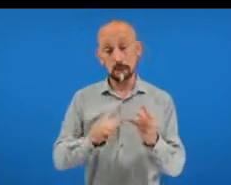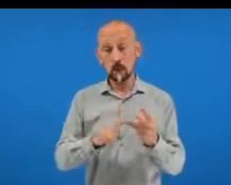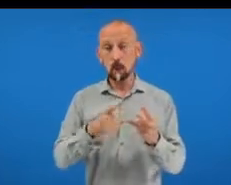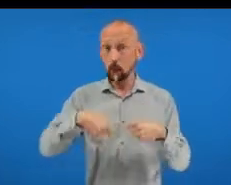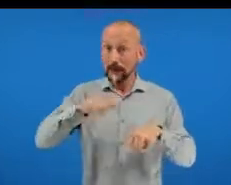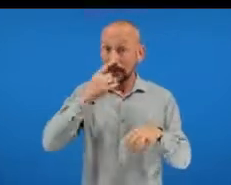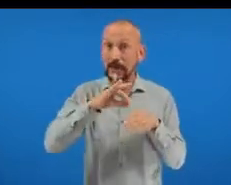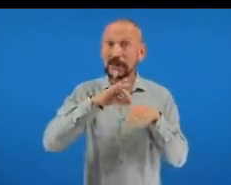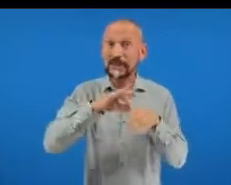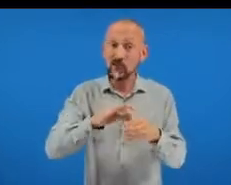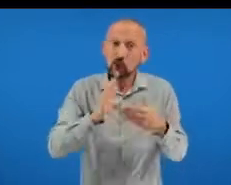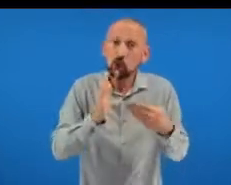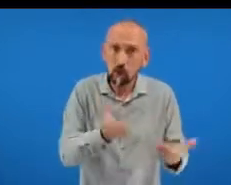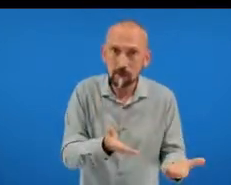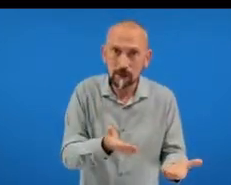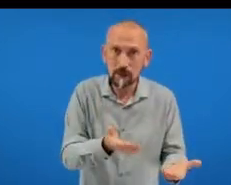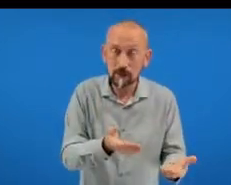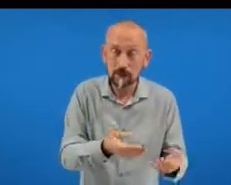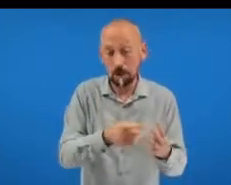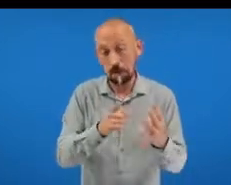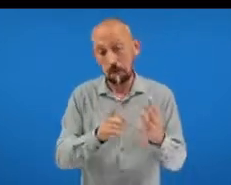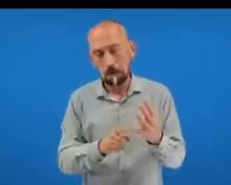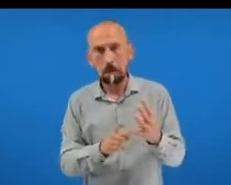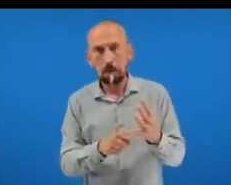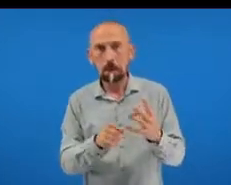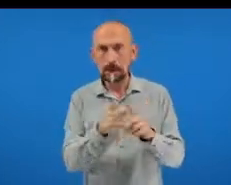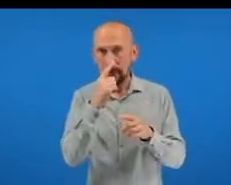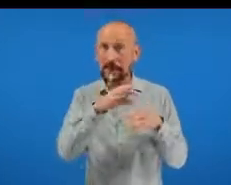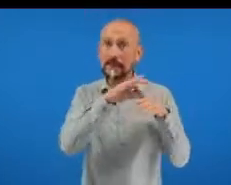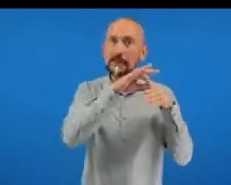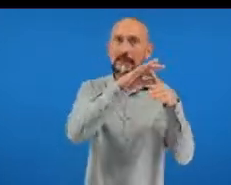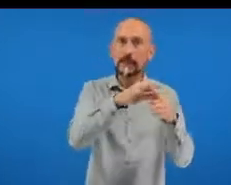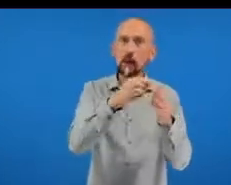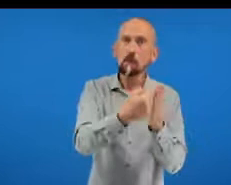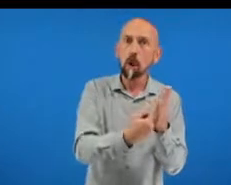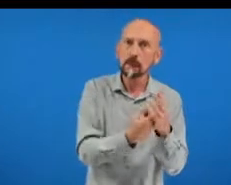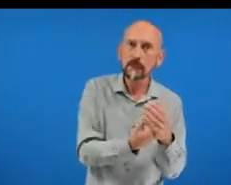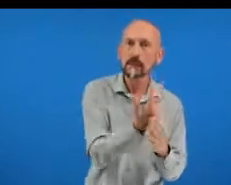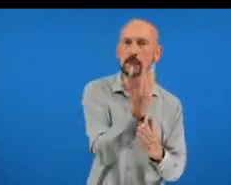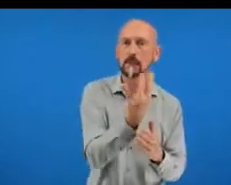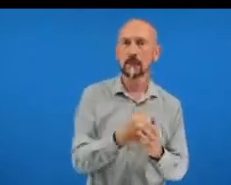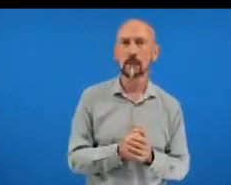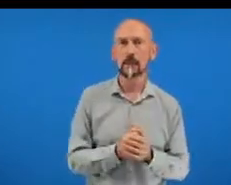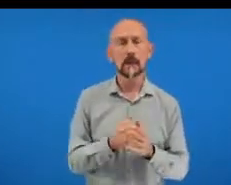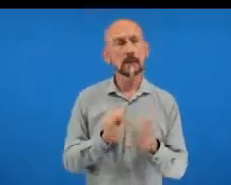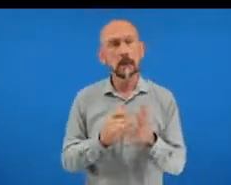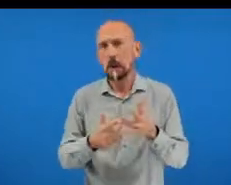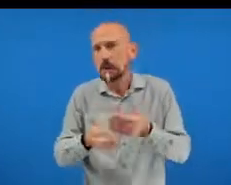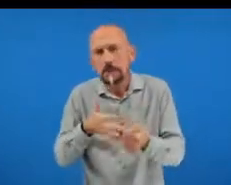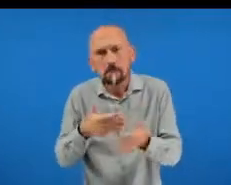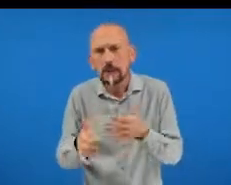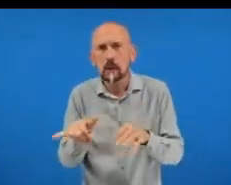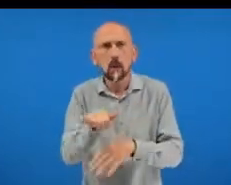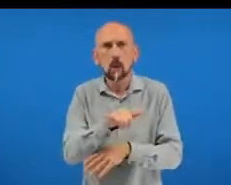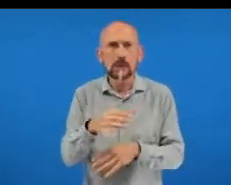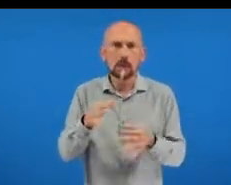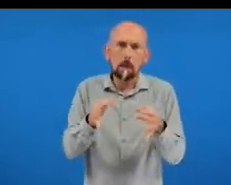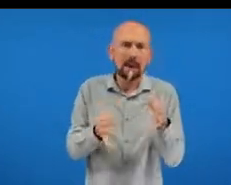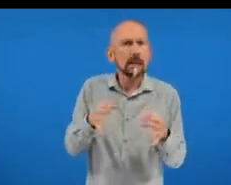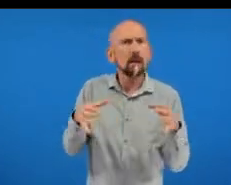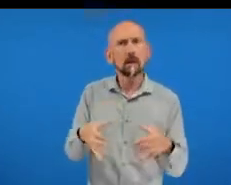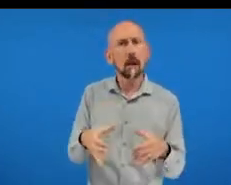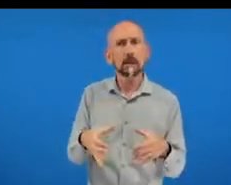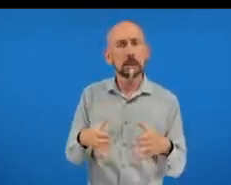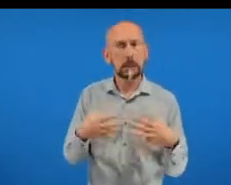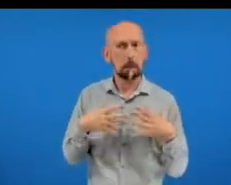national policy making. And whatever party someone may be affiliated to makes no difference to